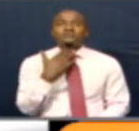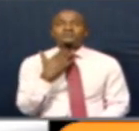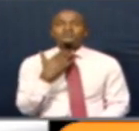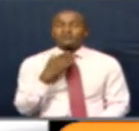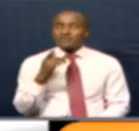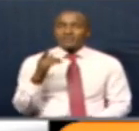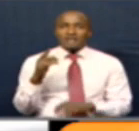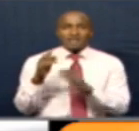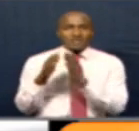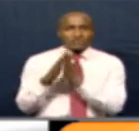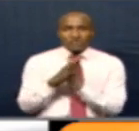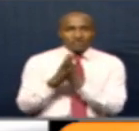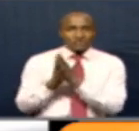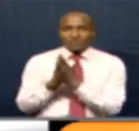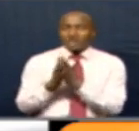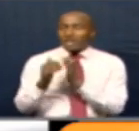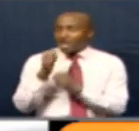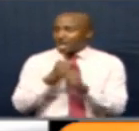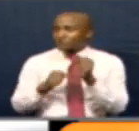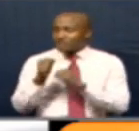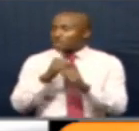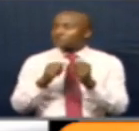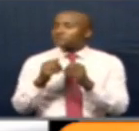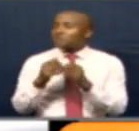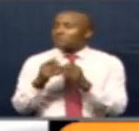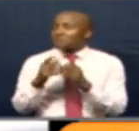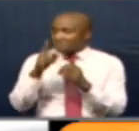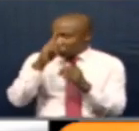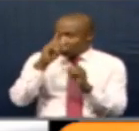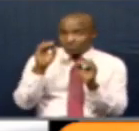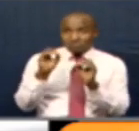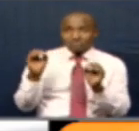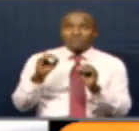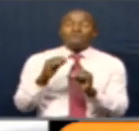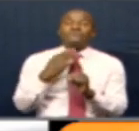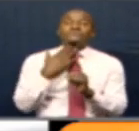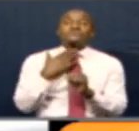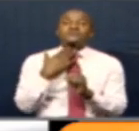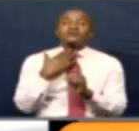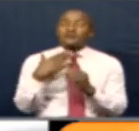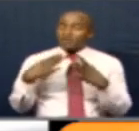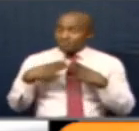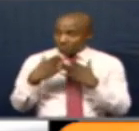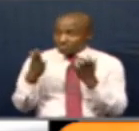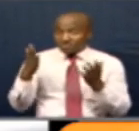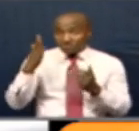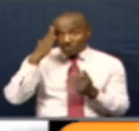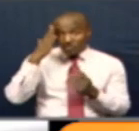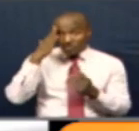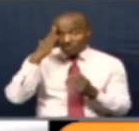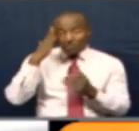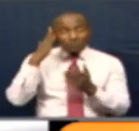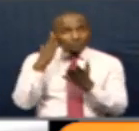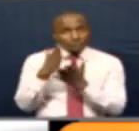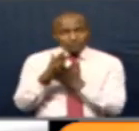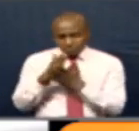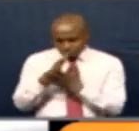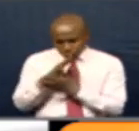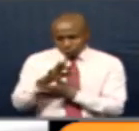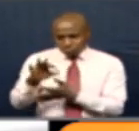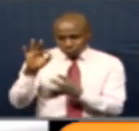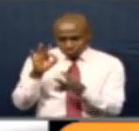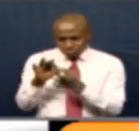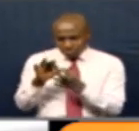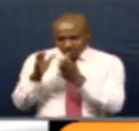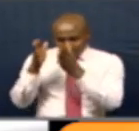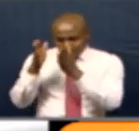blanket action, as it were, to essentially let the public know there is a designated